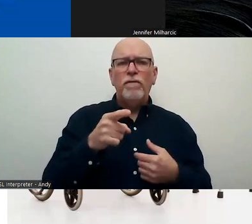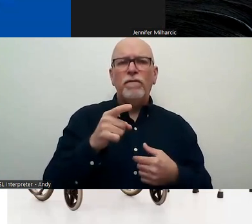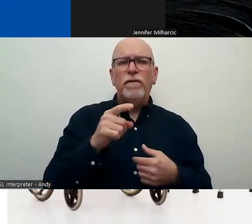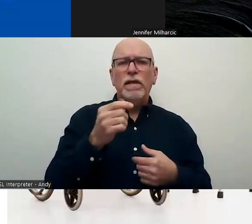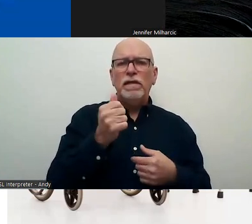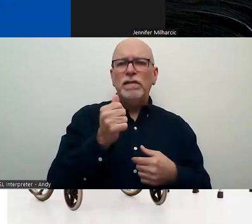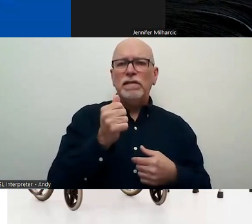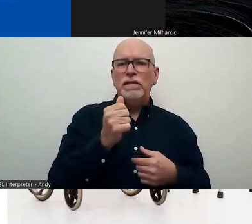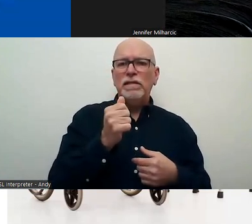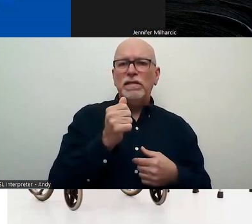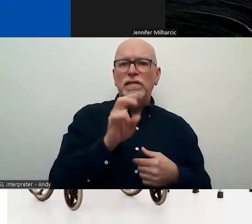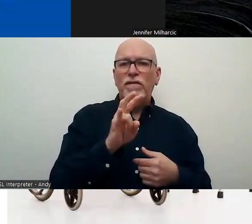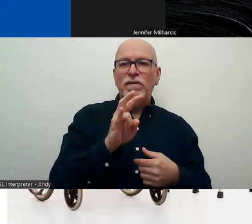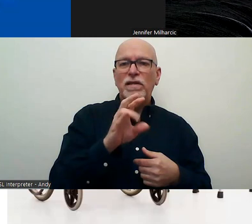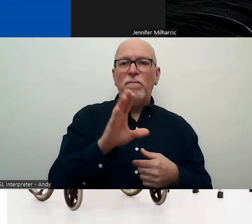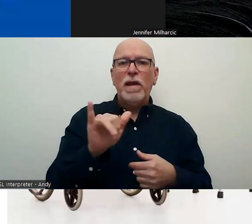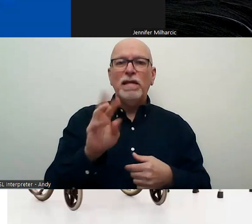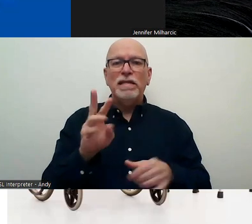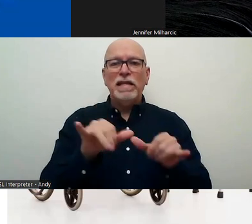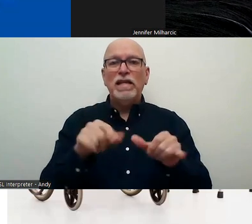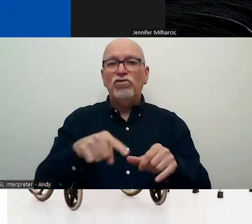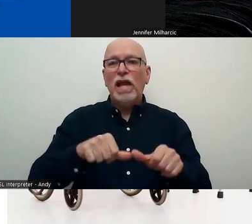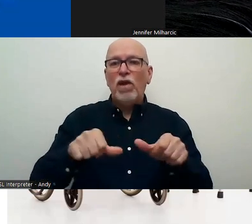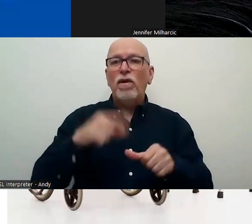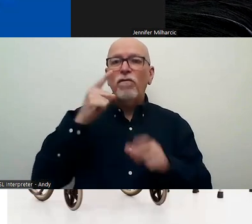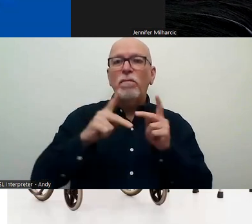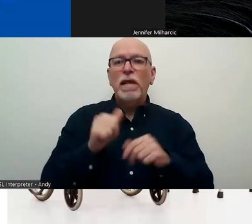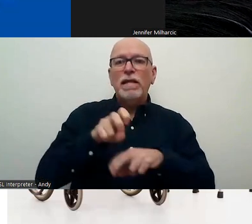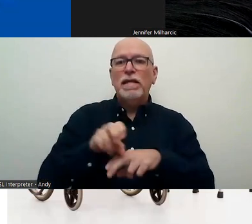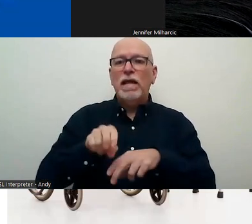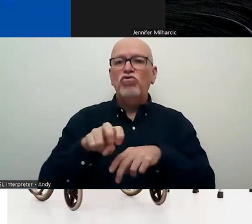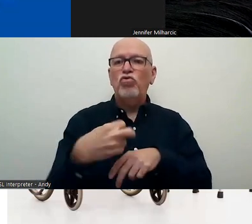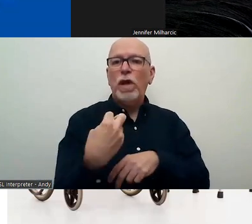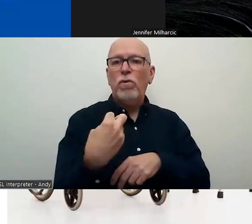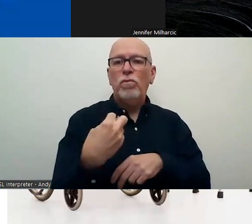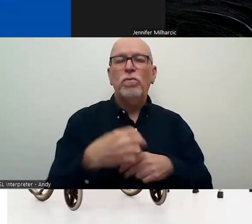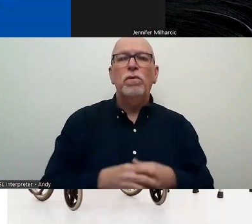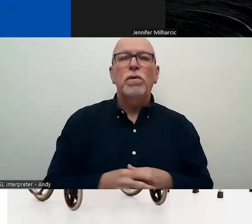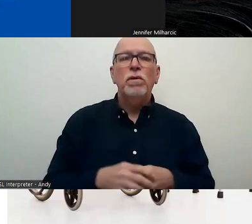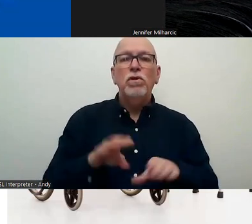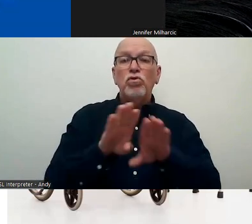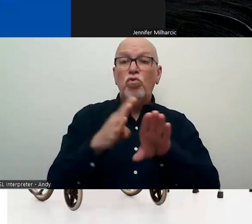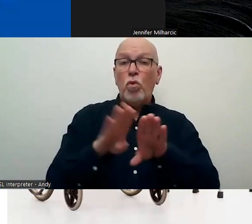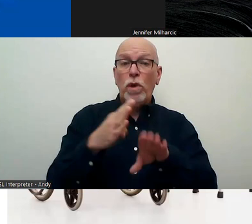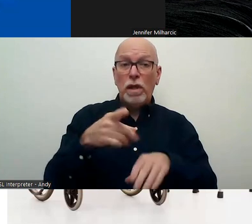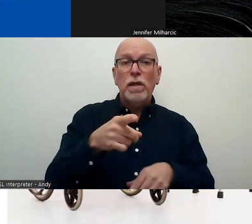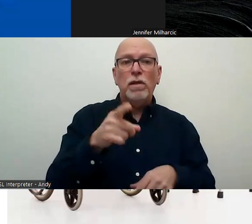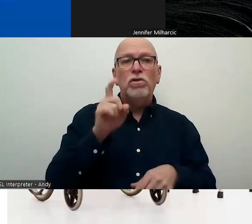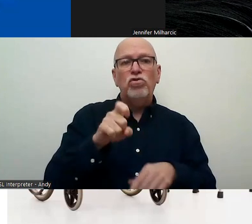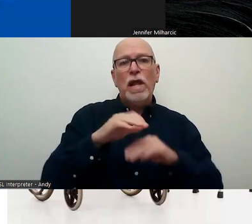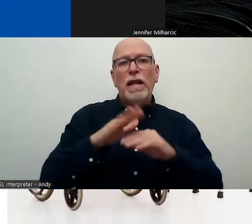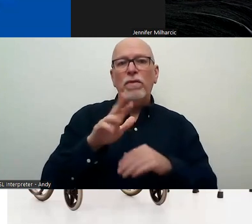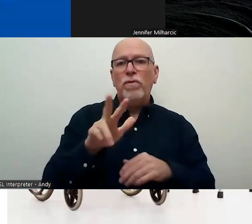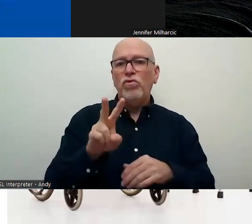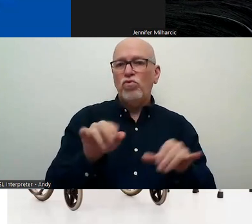by 60 inch area for a person who uses a wheelchair to sit and turn around doorways should be at least 32